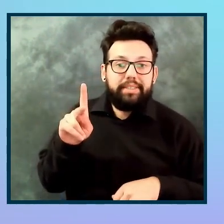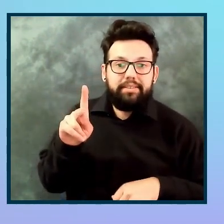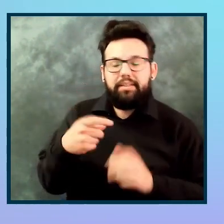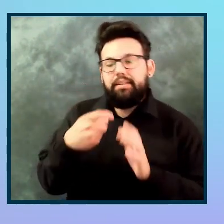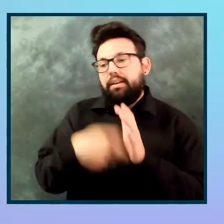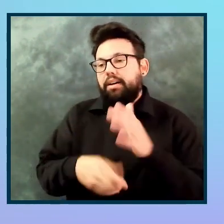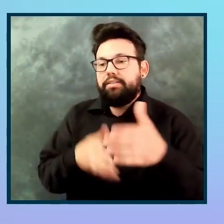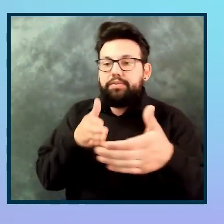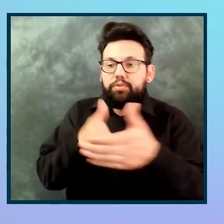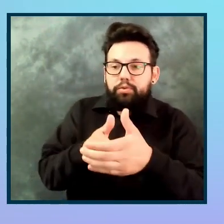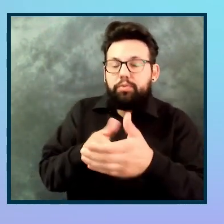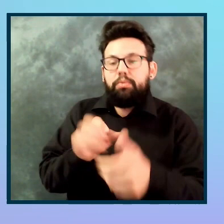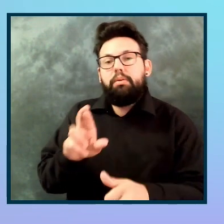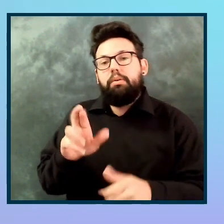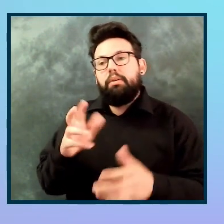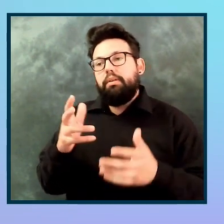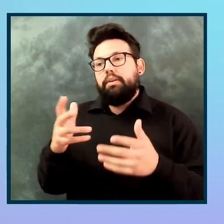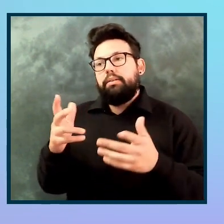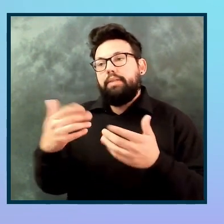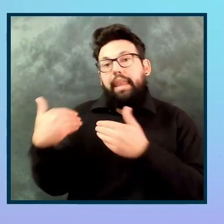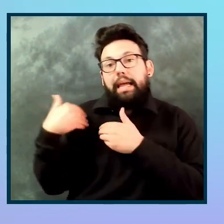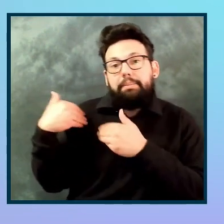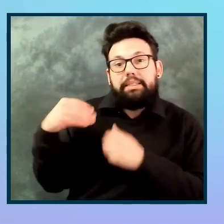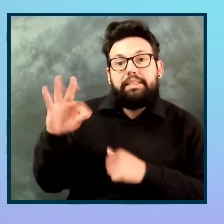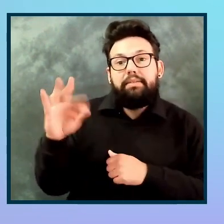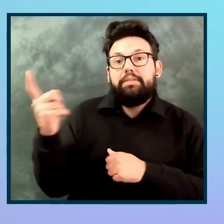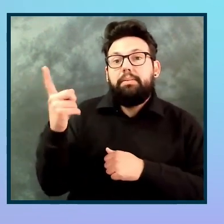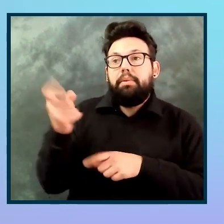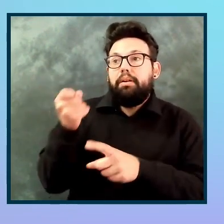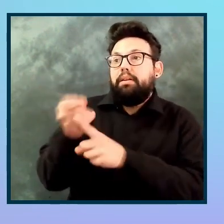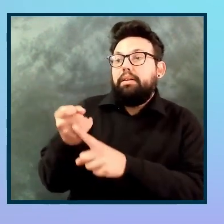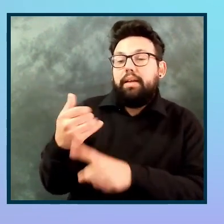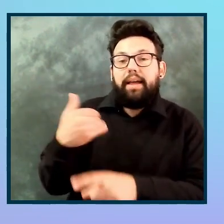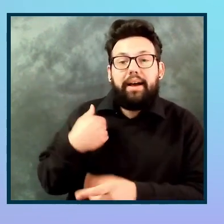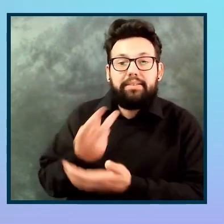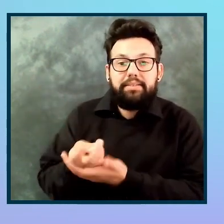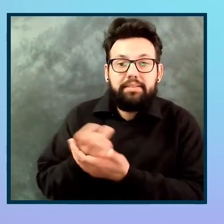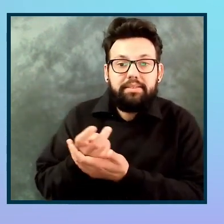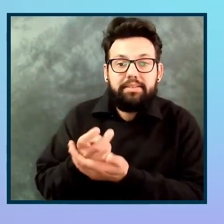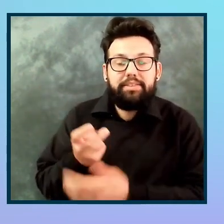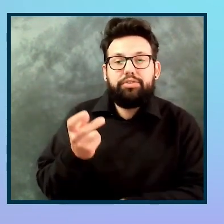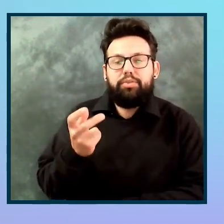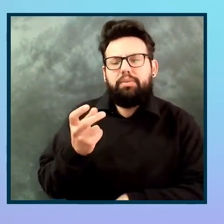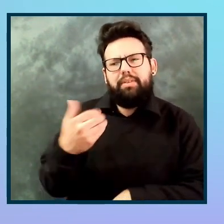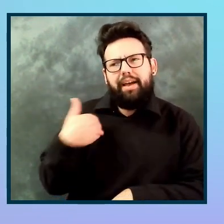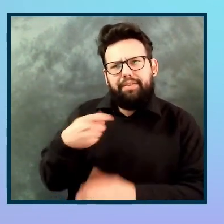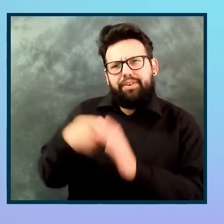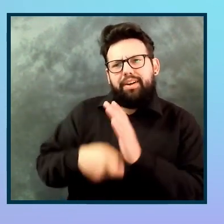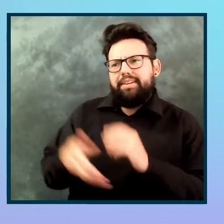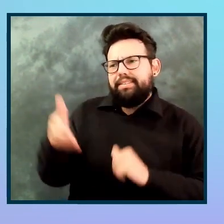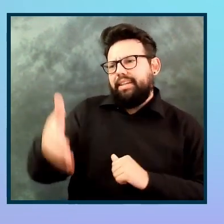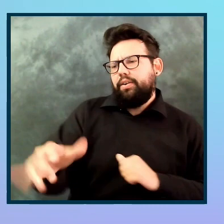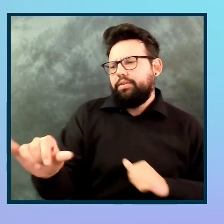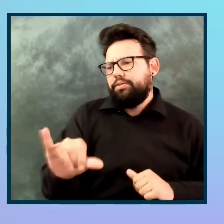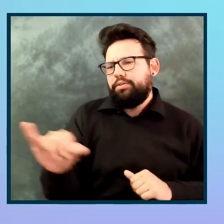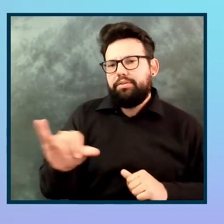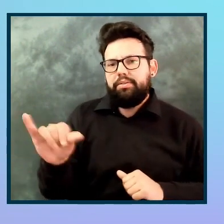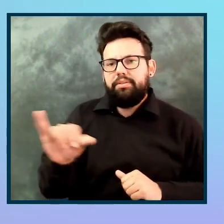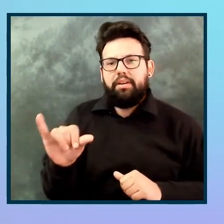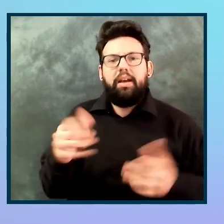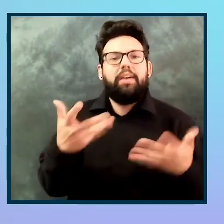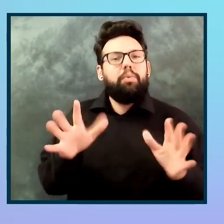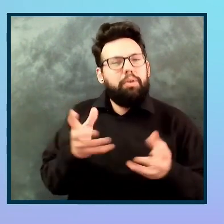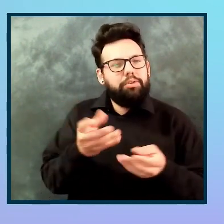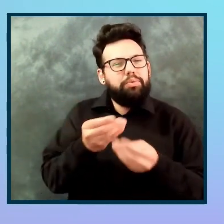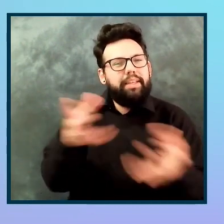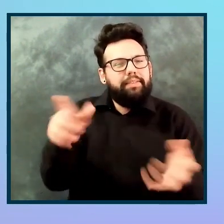potential liability if somebody gets a seizure. There are costs associated with that. And when we really look at the numbers, I don't want to give specifics,